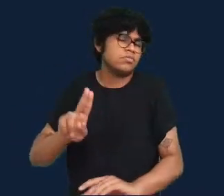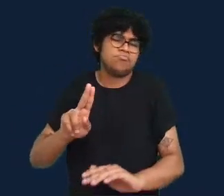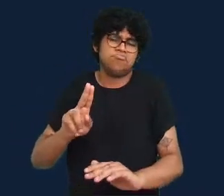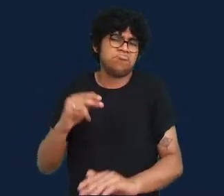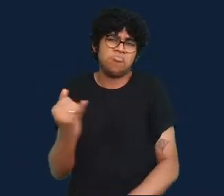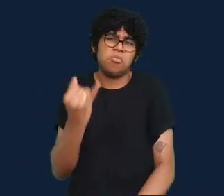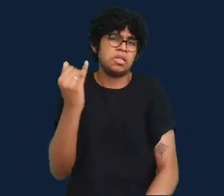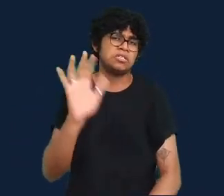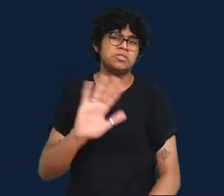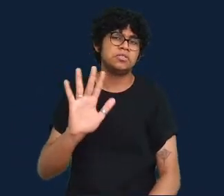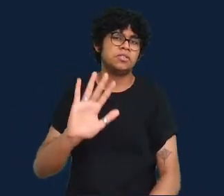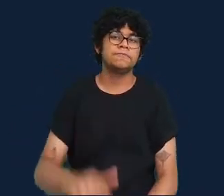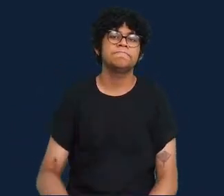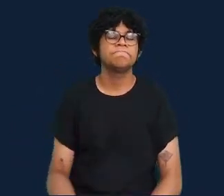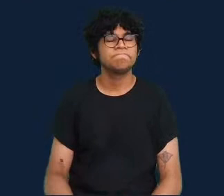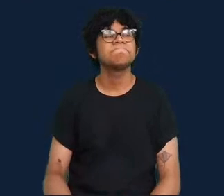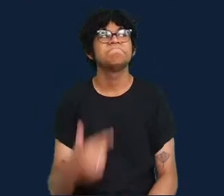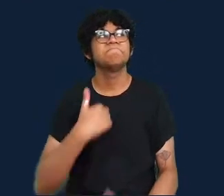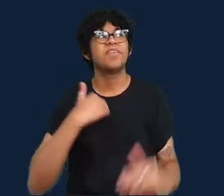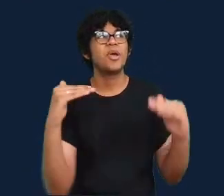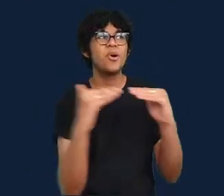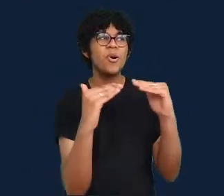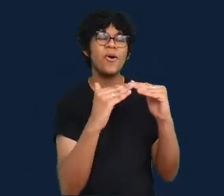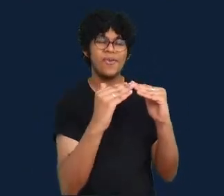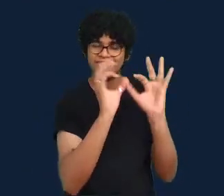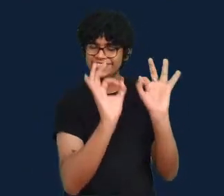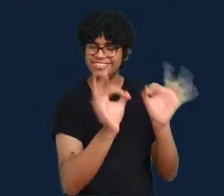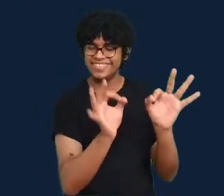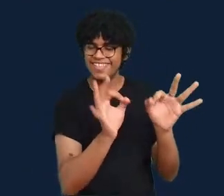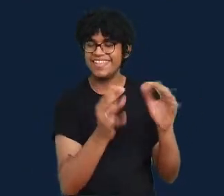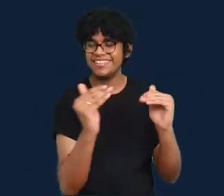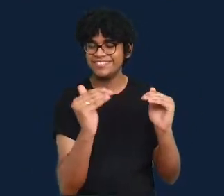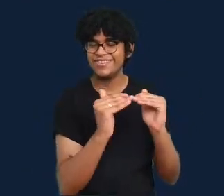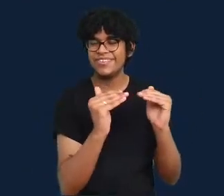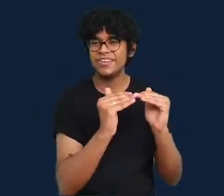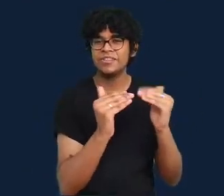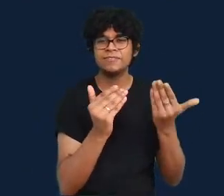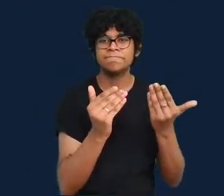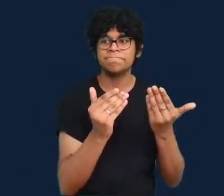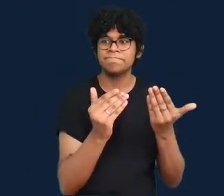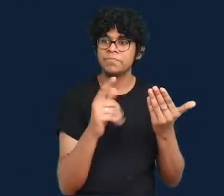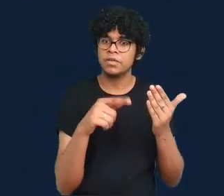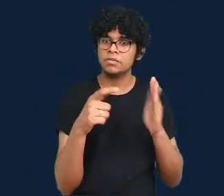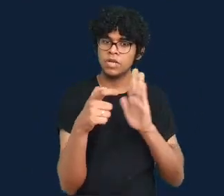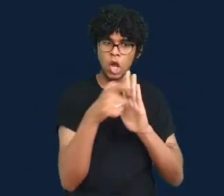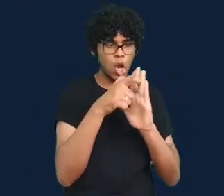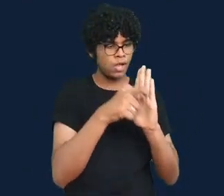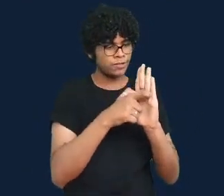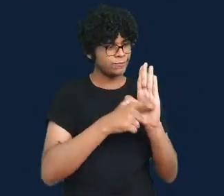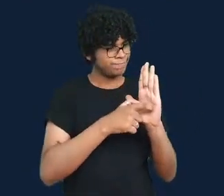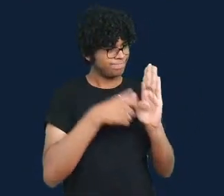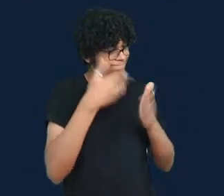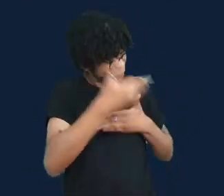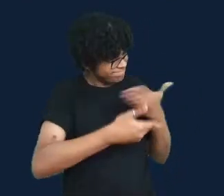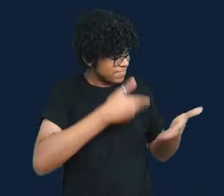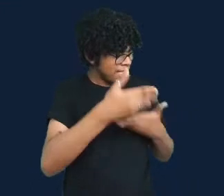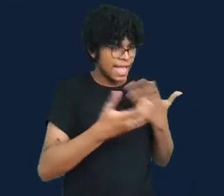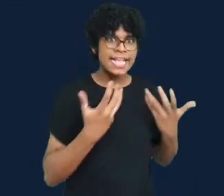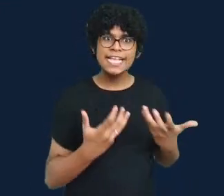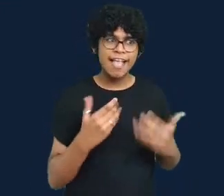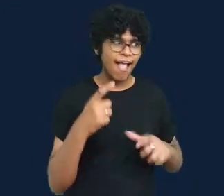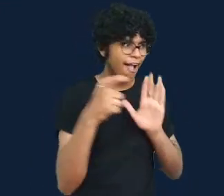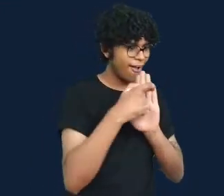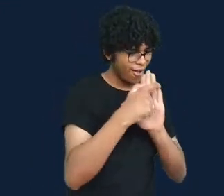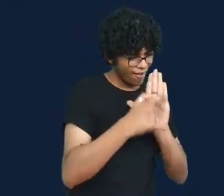you. After you engage with coding, sometimes you just want to code. It's faster of using